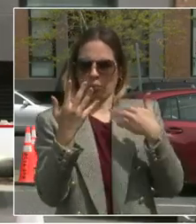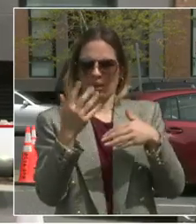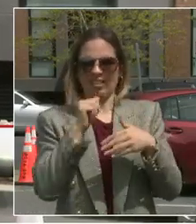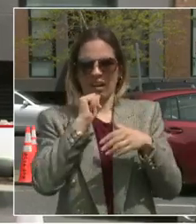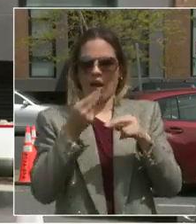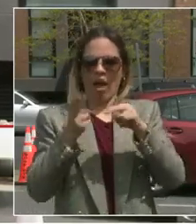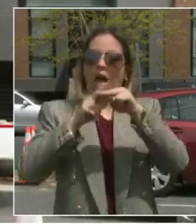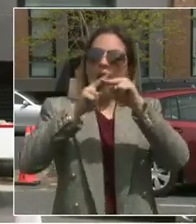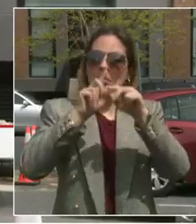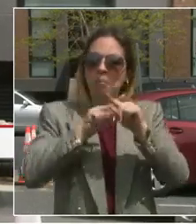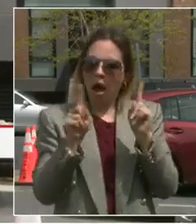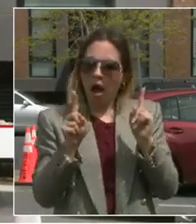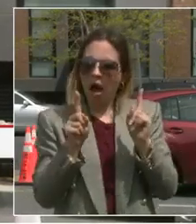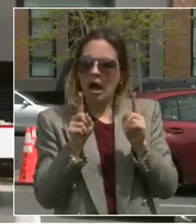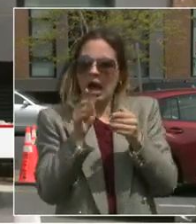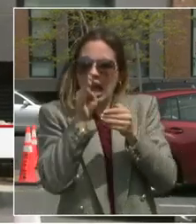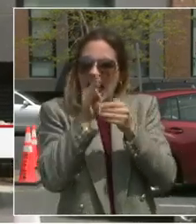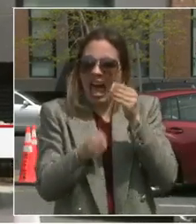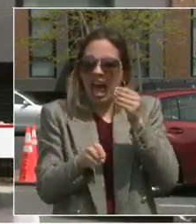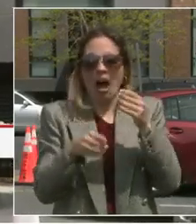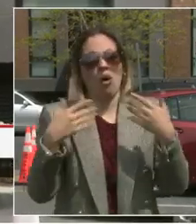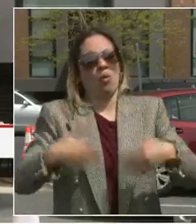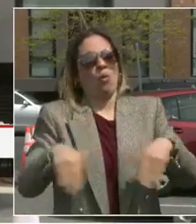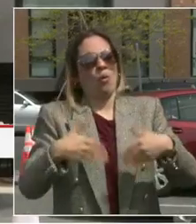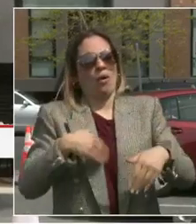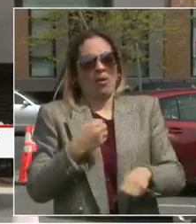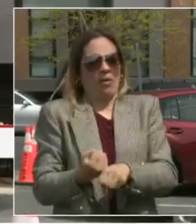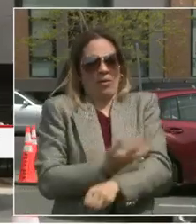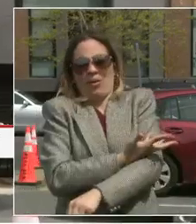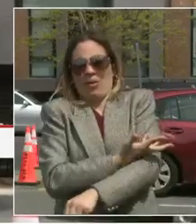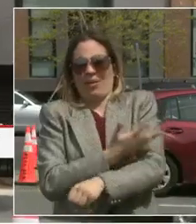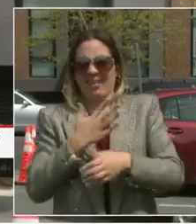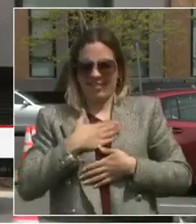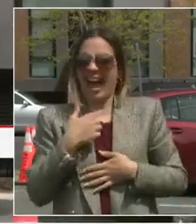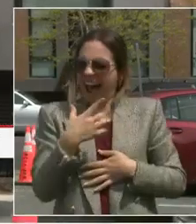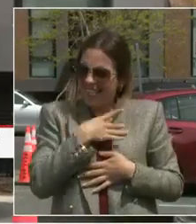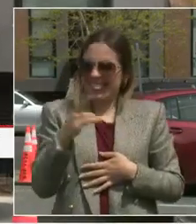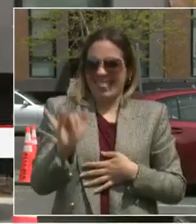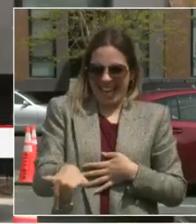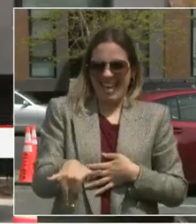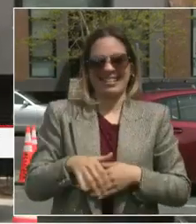the end, yeah, I like it.